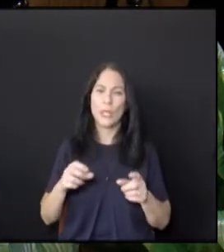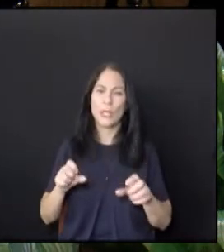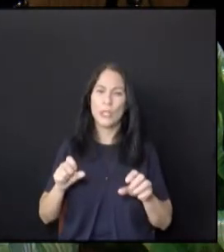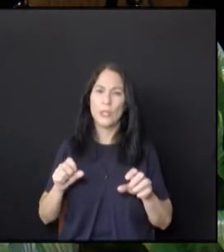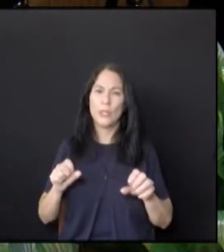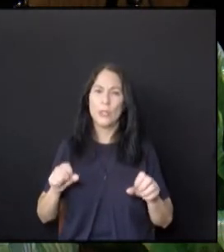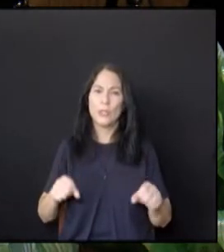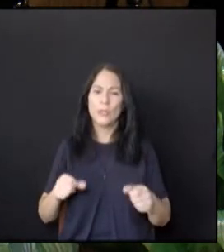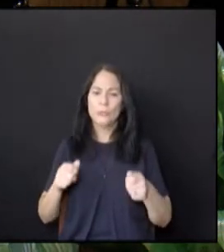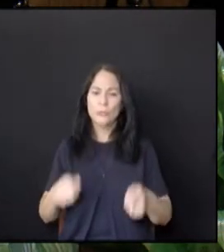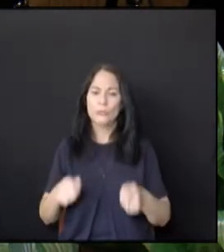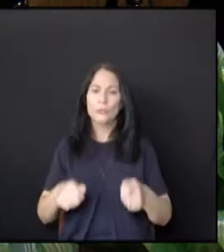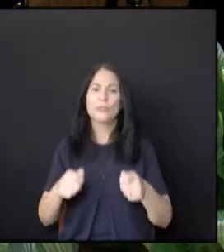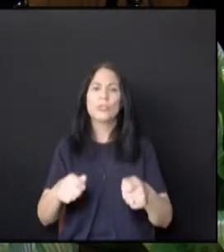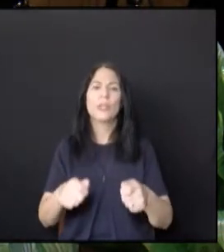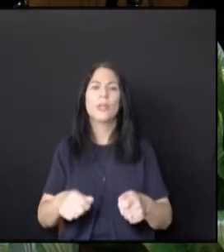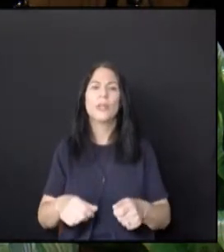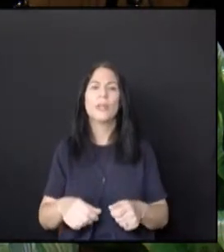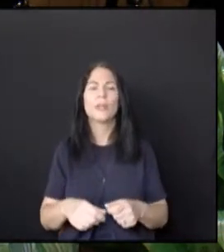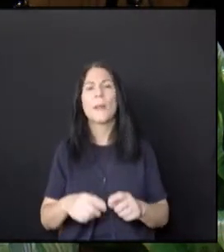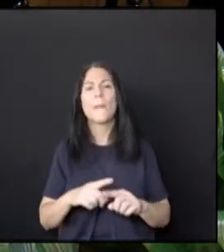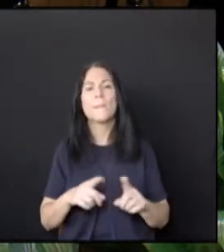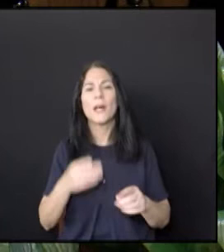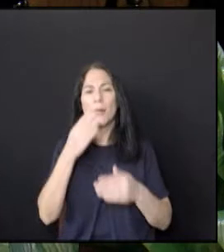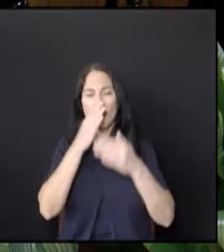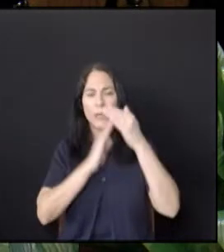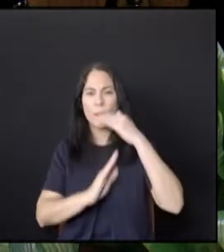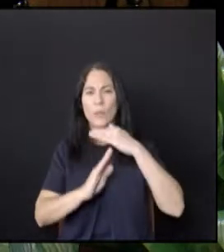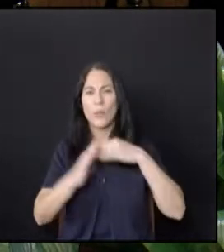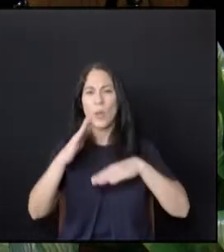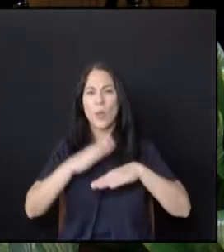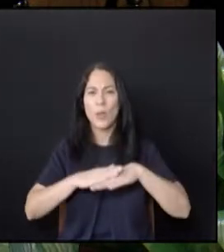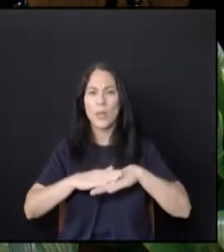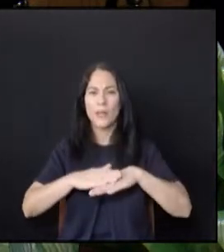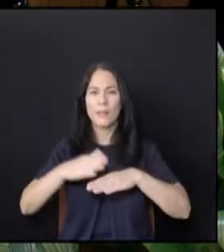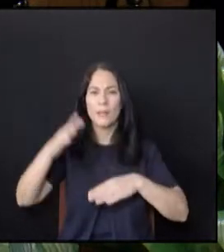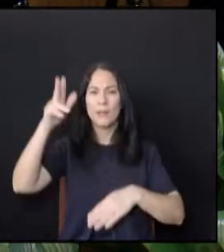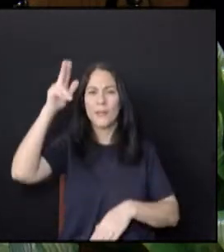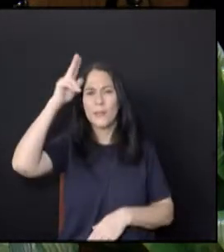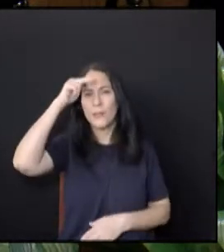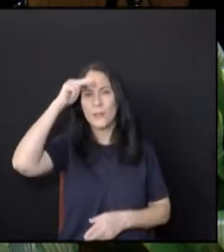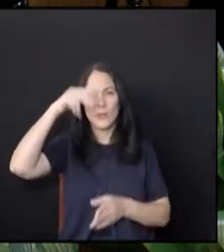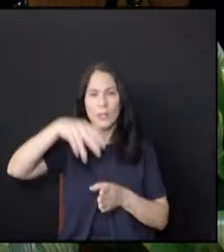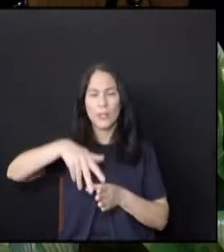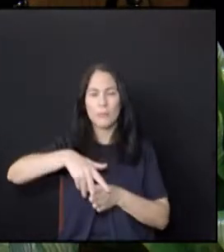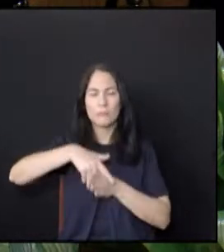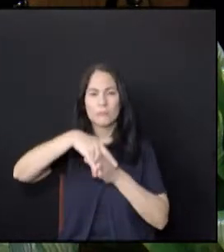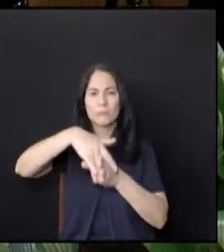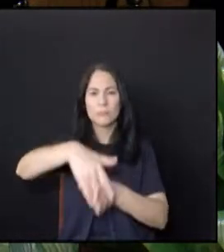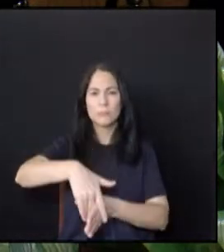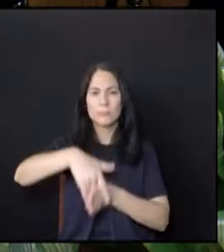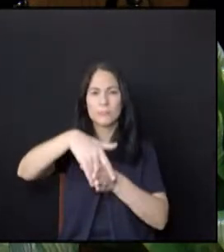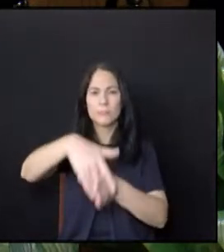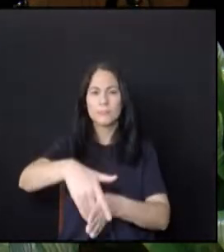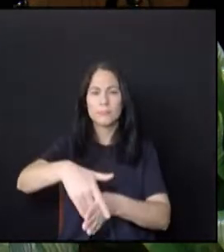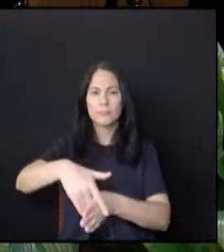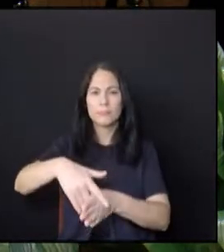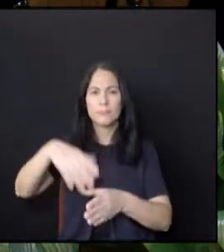he comes humble, mounted on a donkey, a beast of